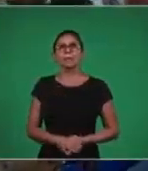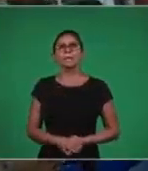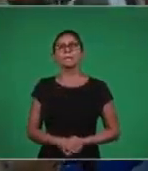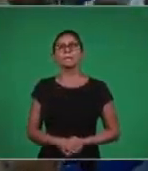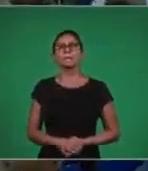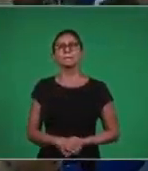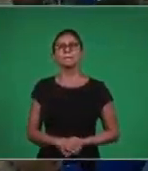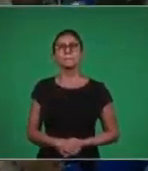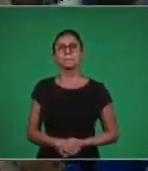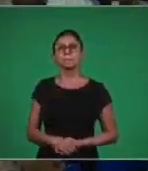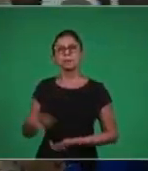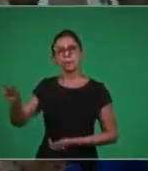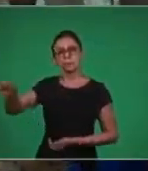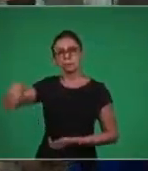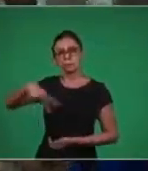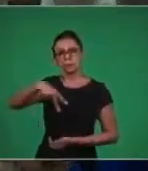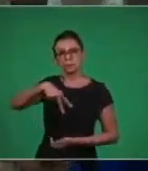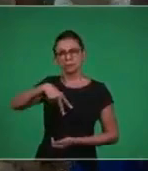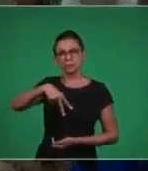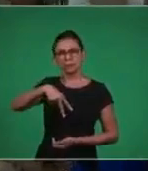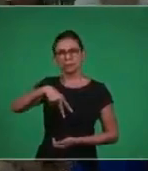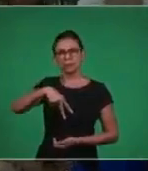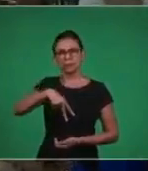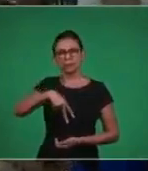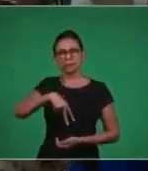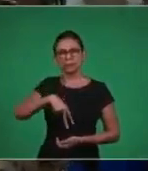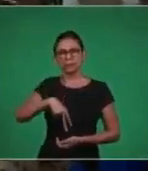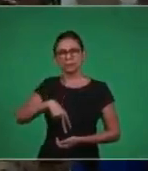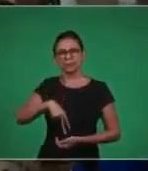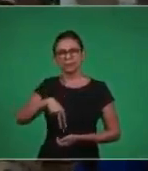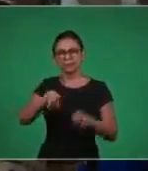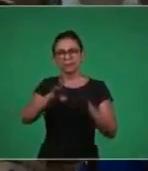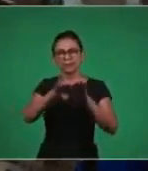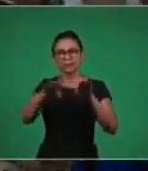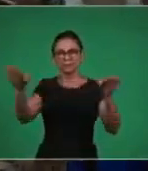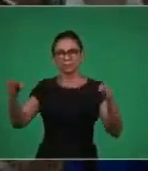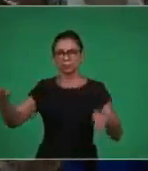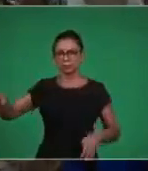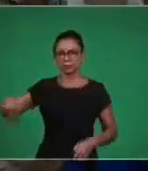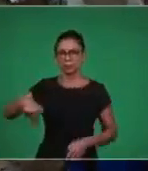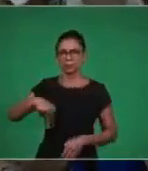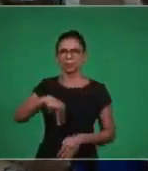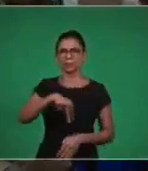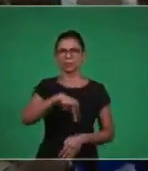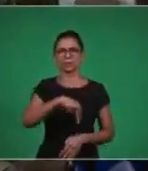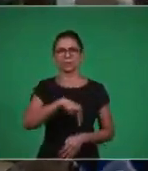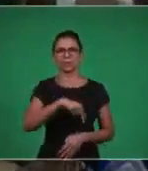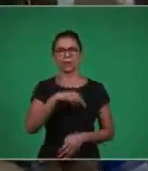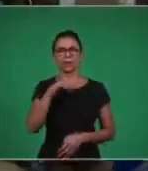is going to take on here. I'm going to sing a little song, The Life is Jesus.